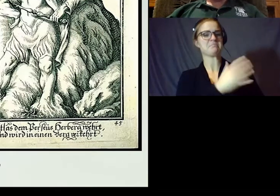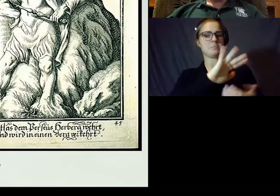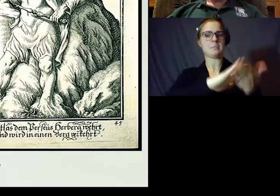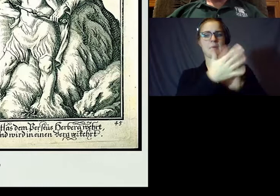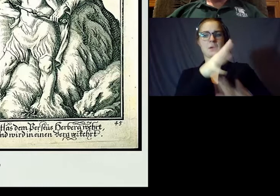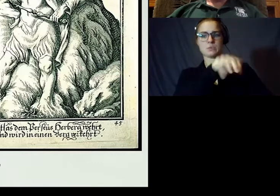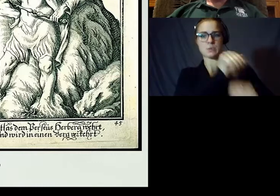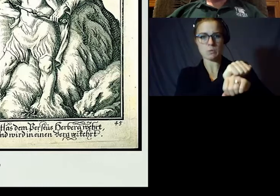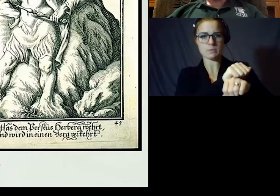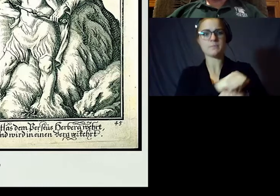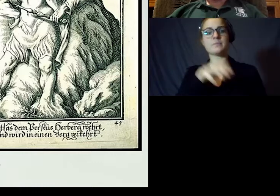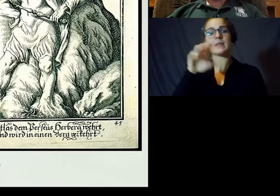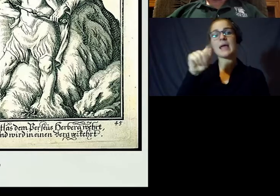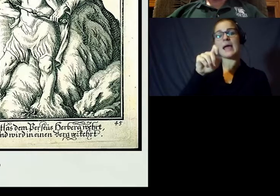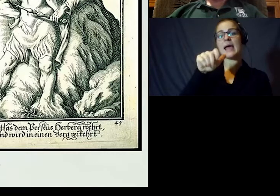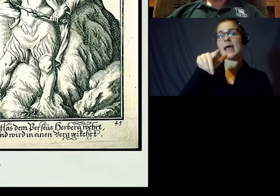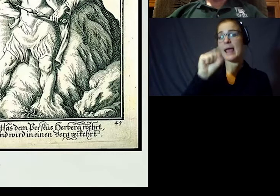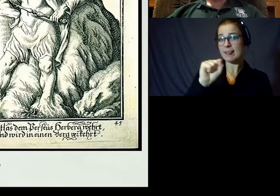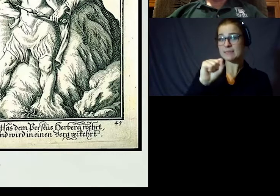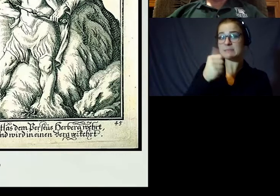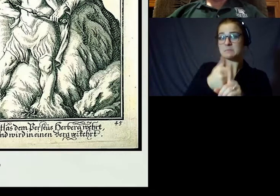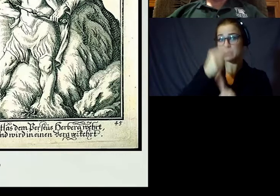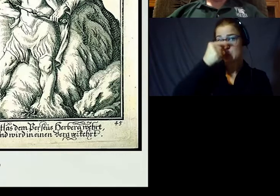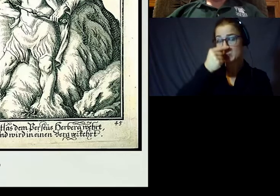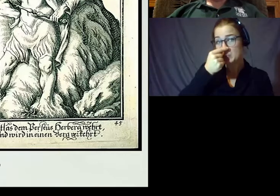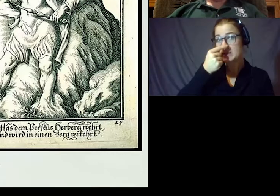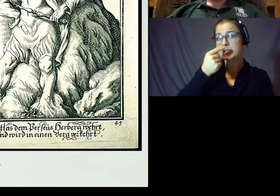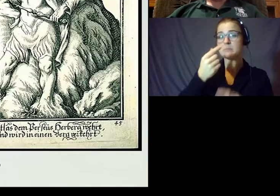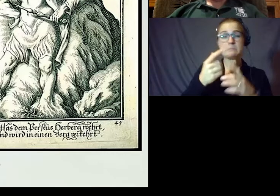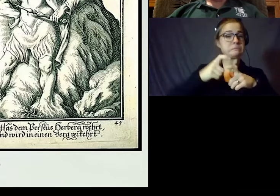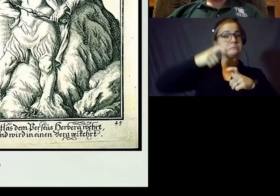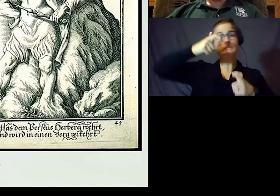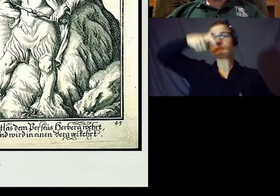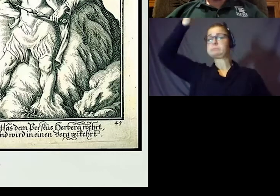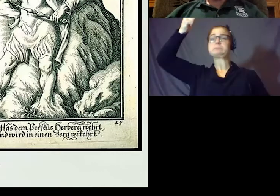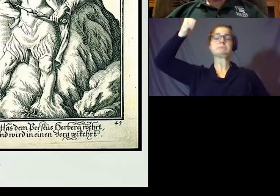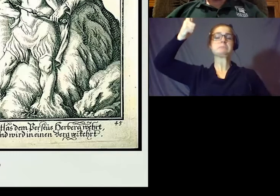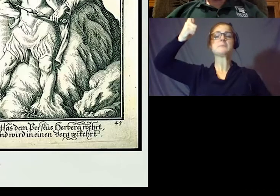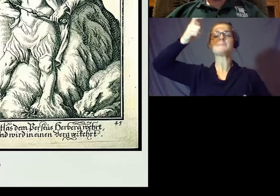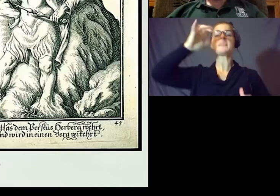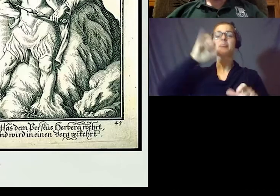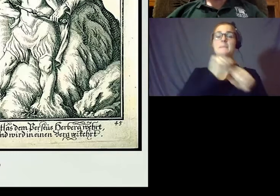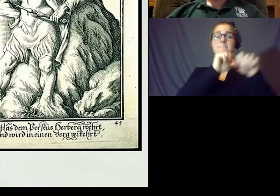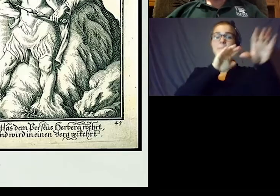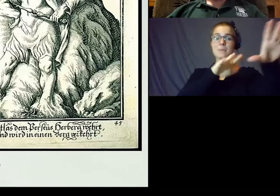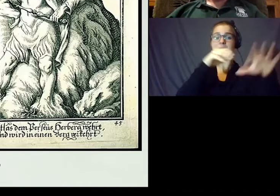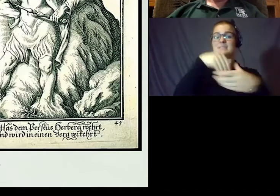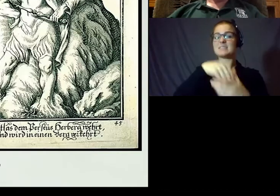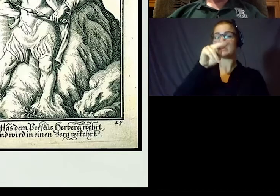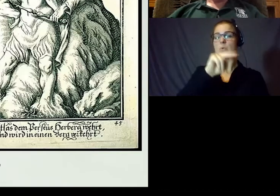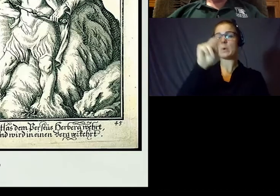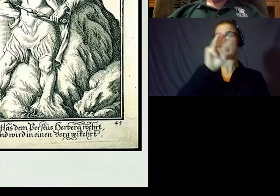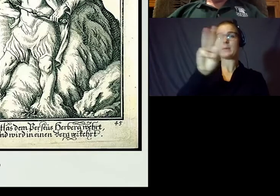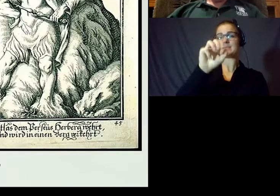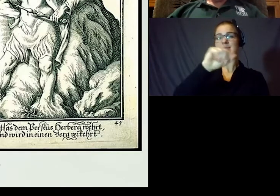giant, and the Atlas Mountains in Northwest Africa are said to be what Atlas became when he was turned into